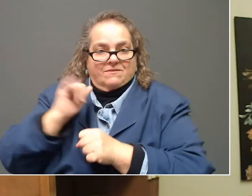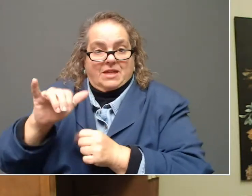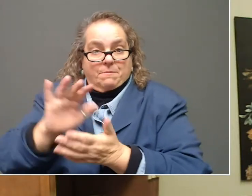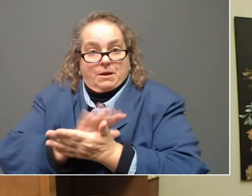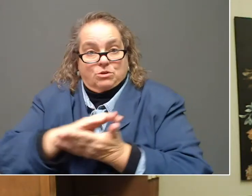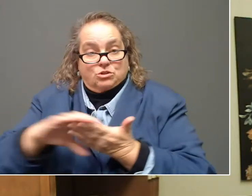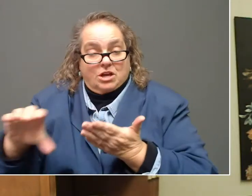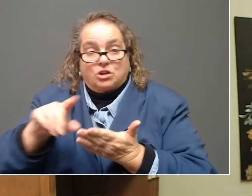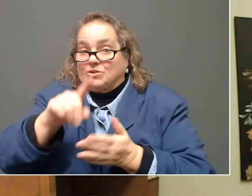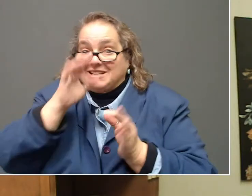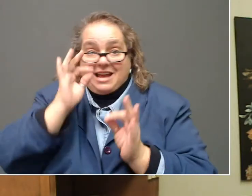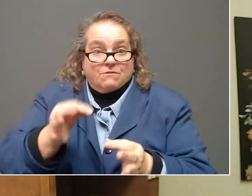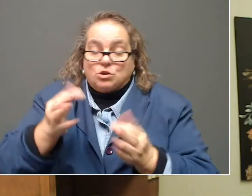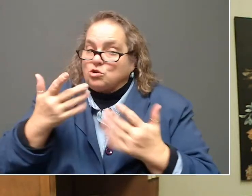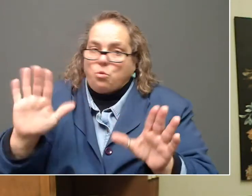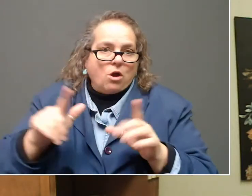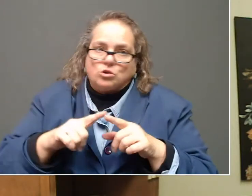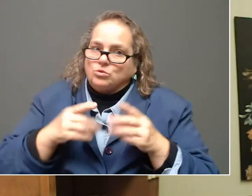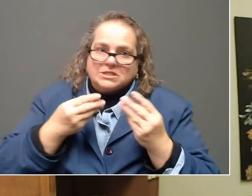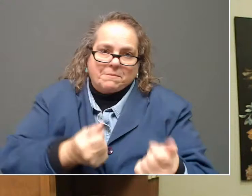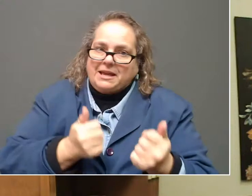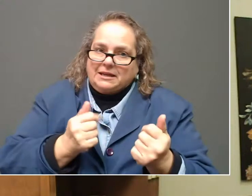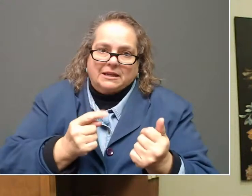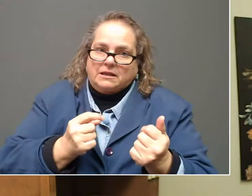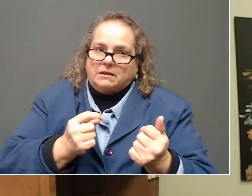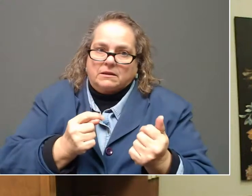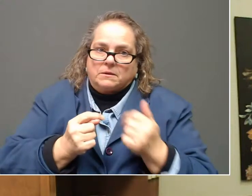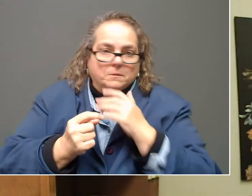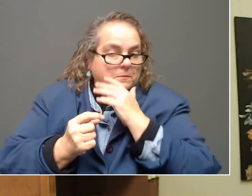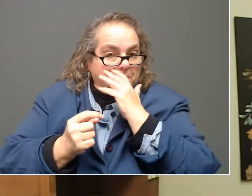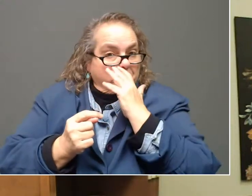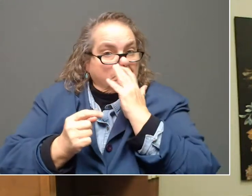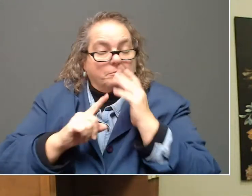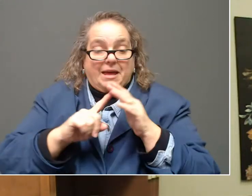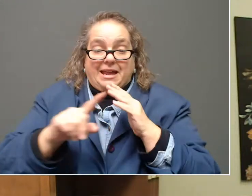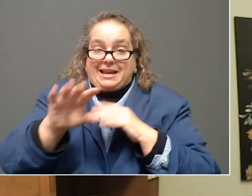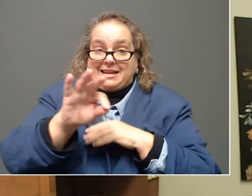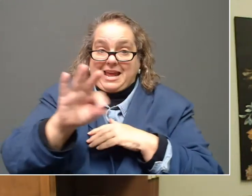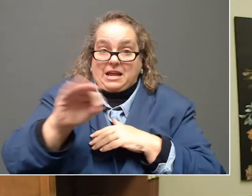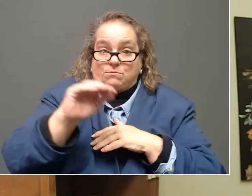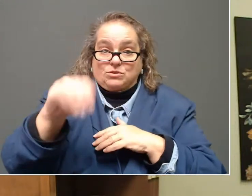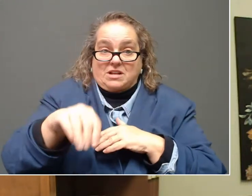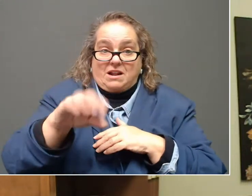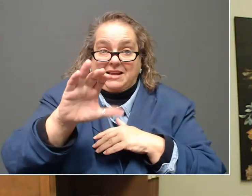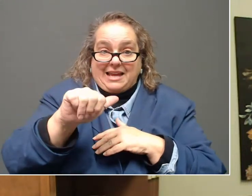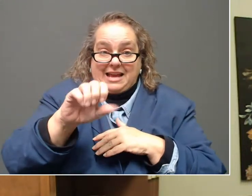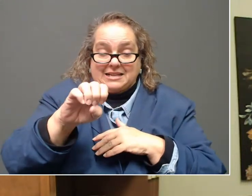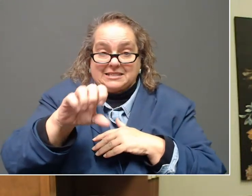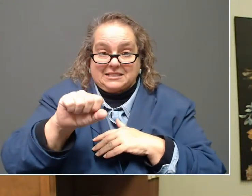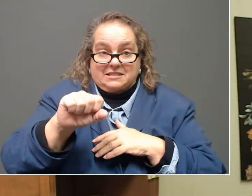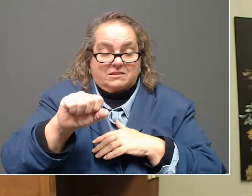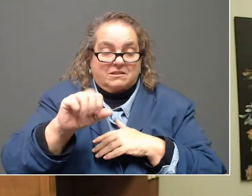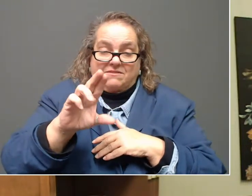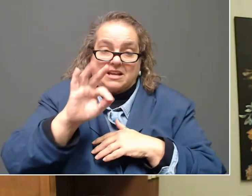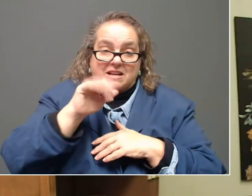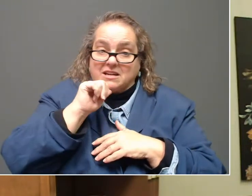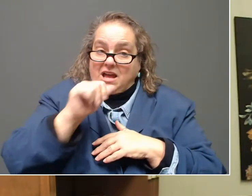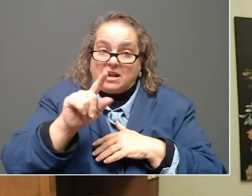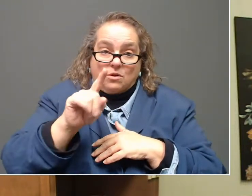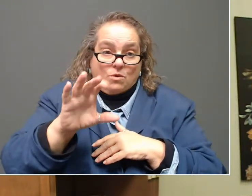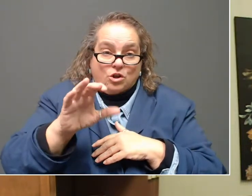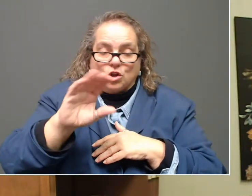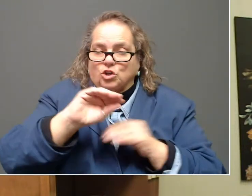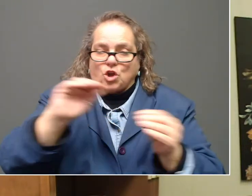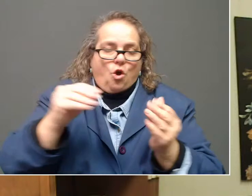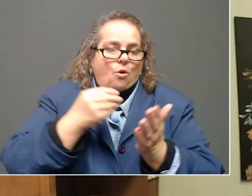issue, all of these claims are being set up they're attempting to get them on the prepaid cards. The paper checks would go to your